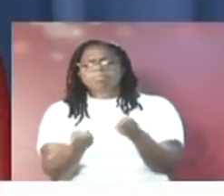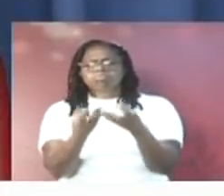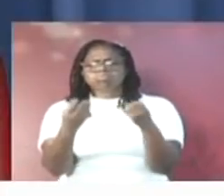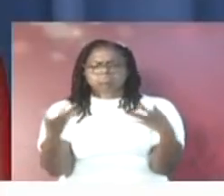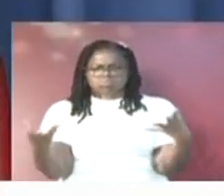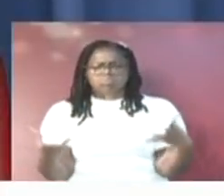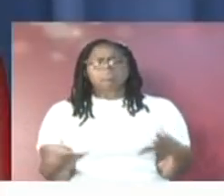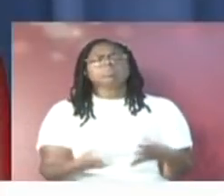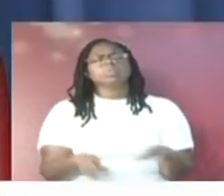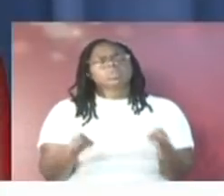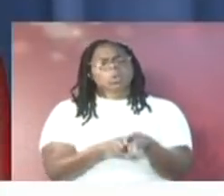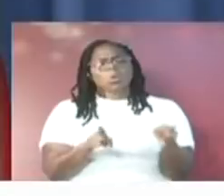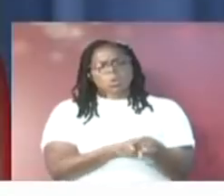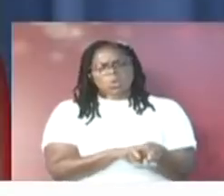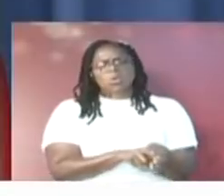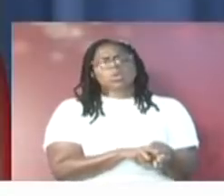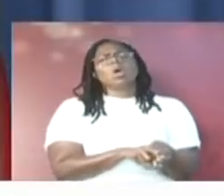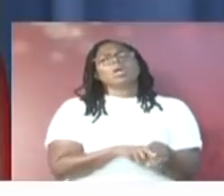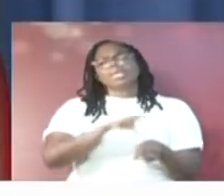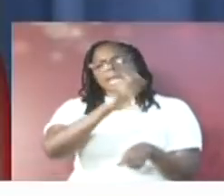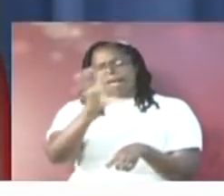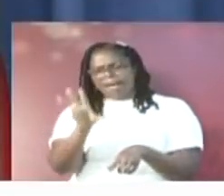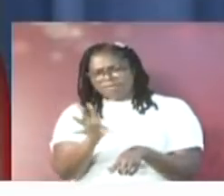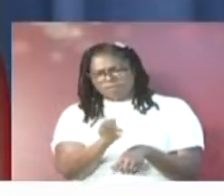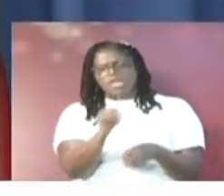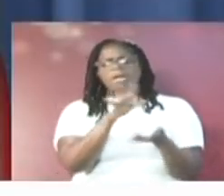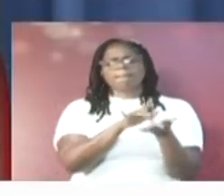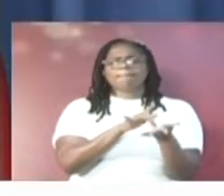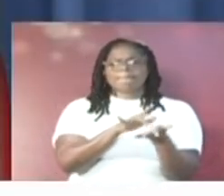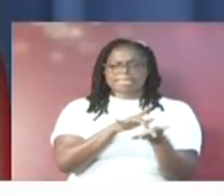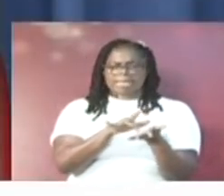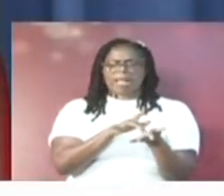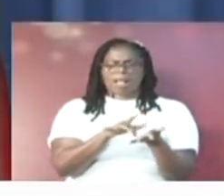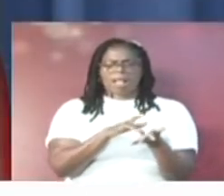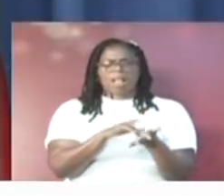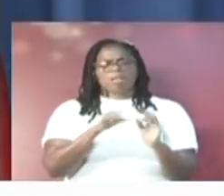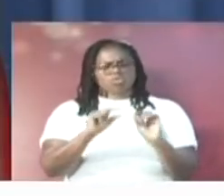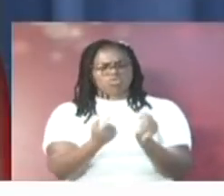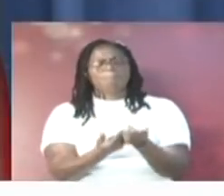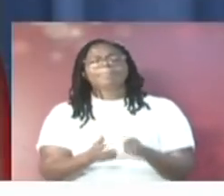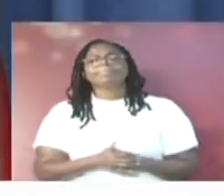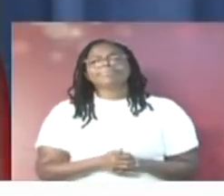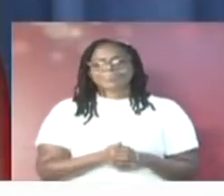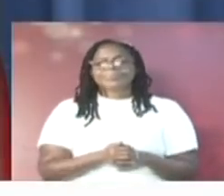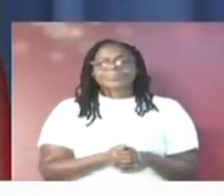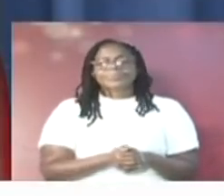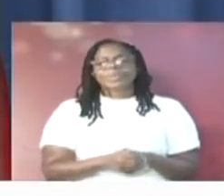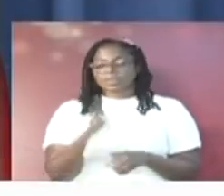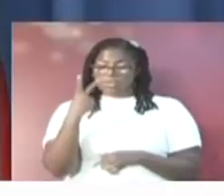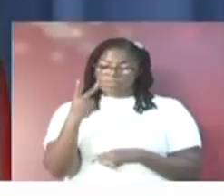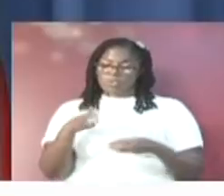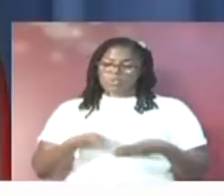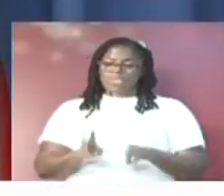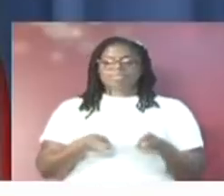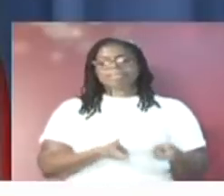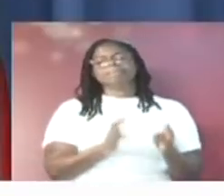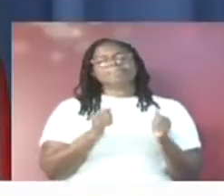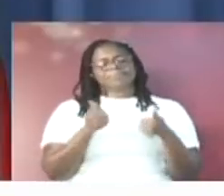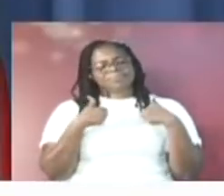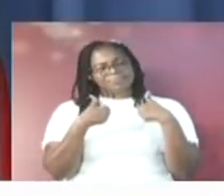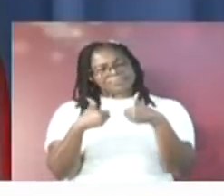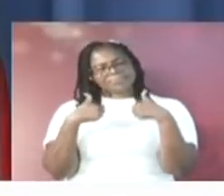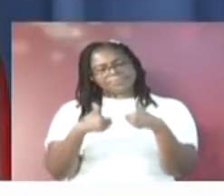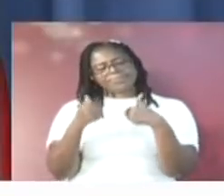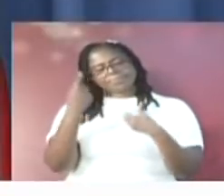output into the African Medical Supplies platform. Those 2 pathways would have put us in a very good